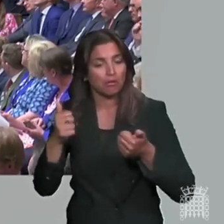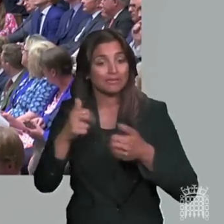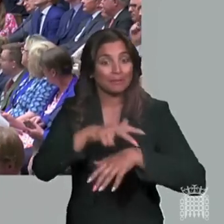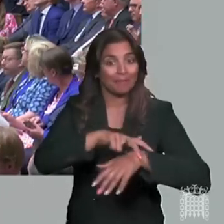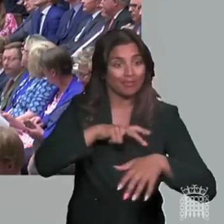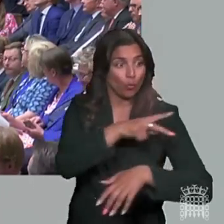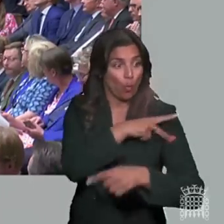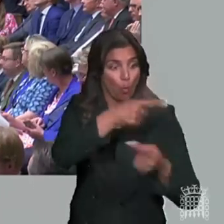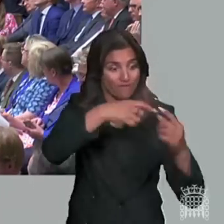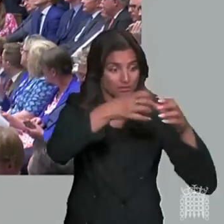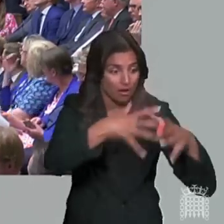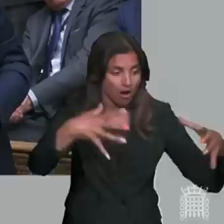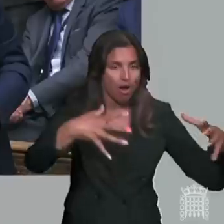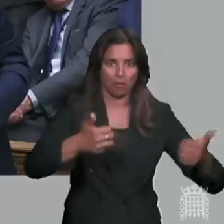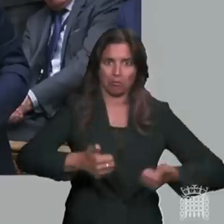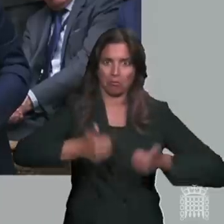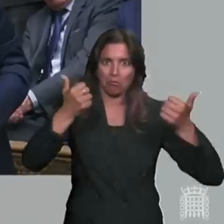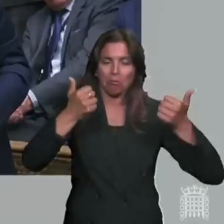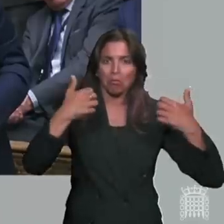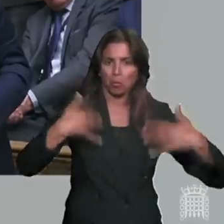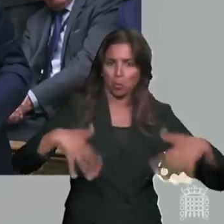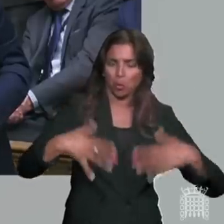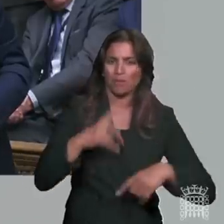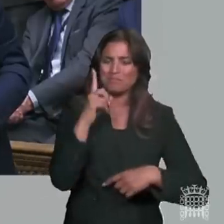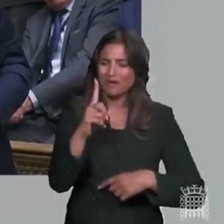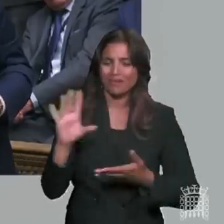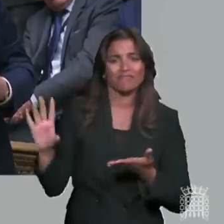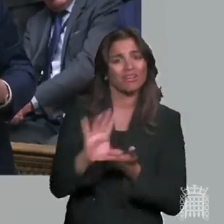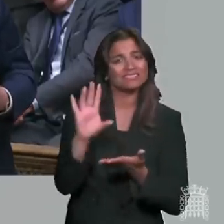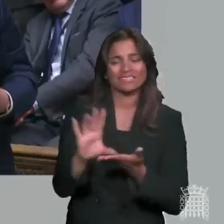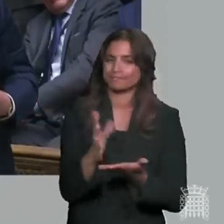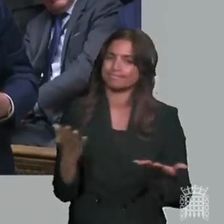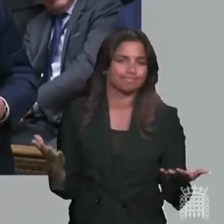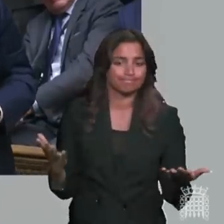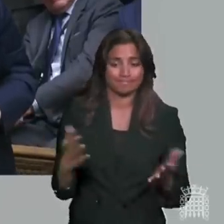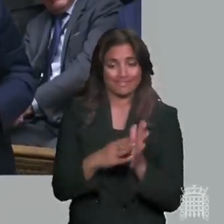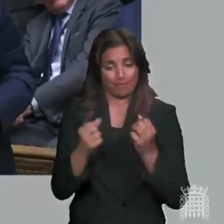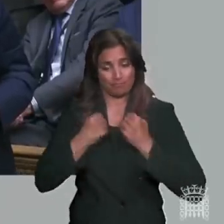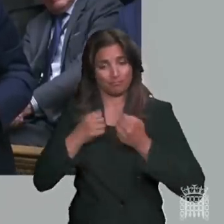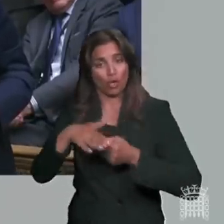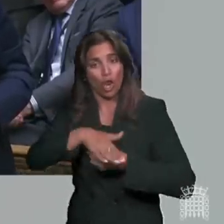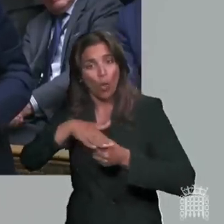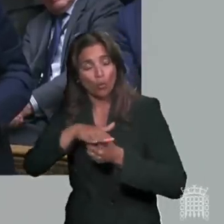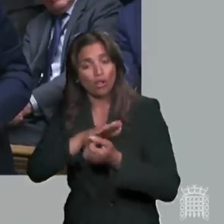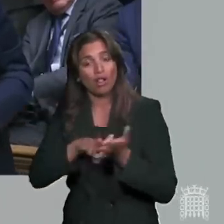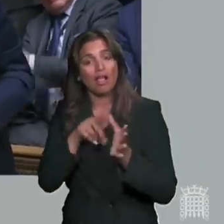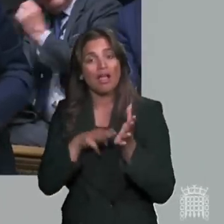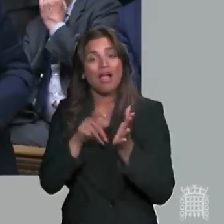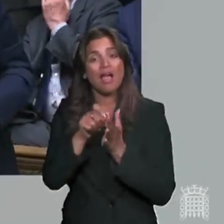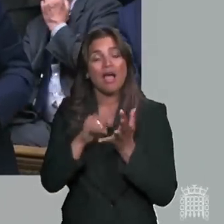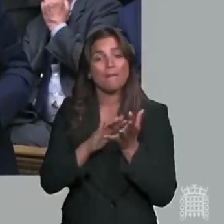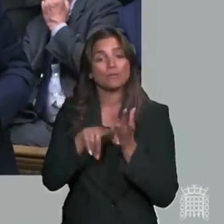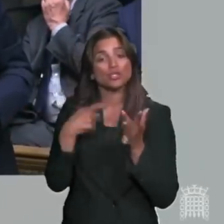funding formula remains elderly and out of date and penalises counties like my own of Hampshire to the tune of many millions of